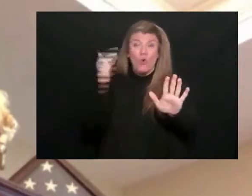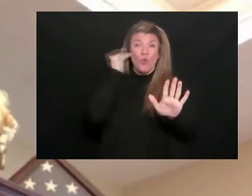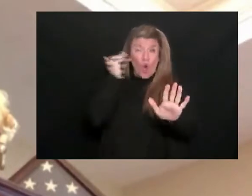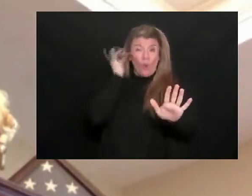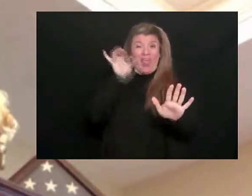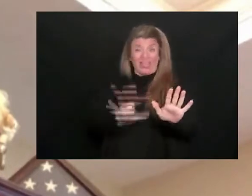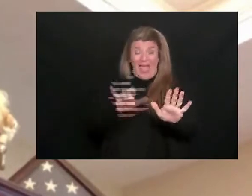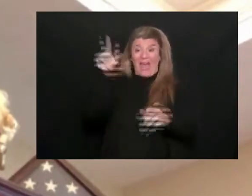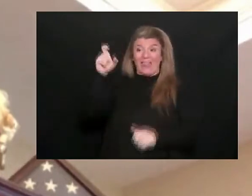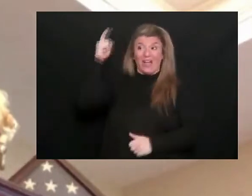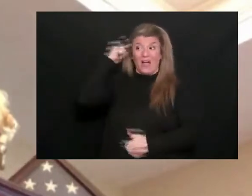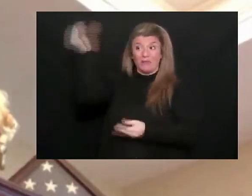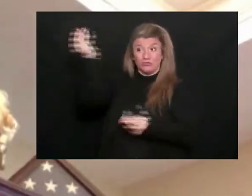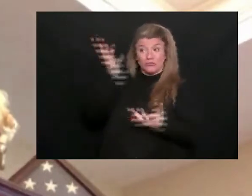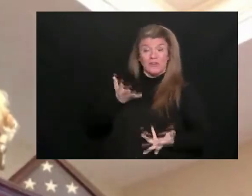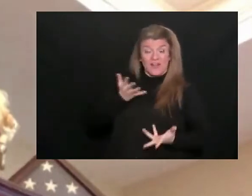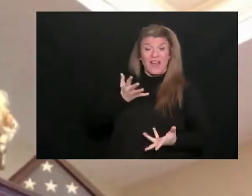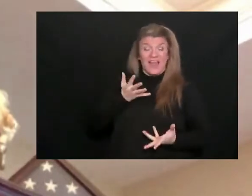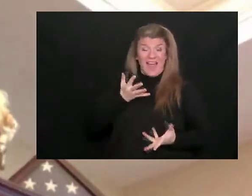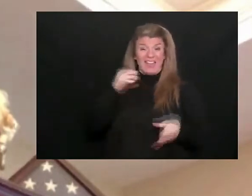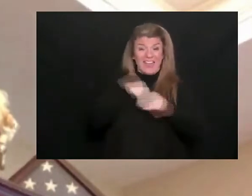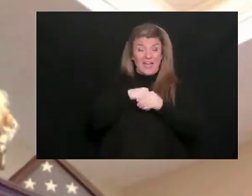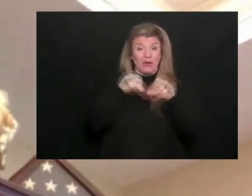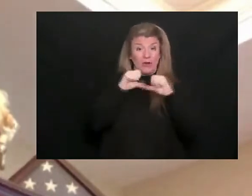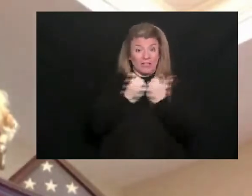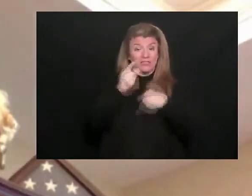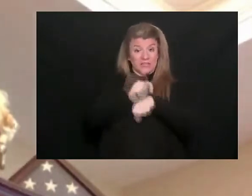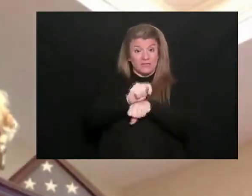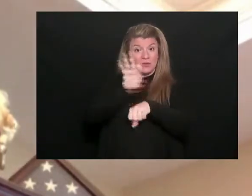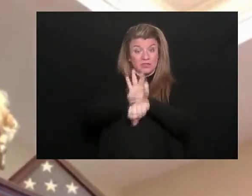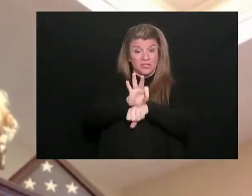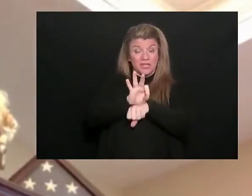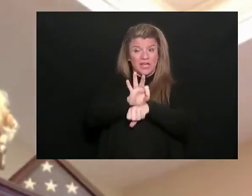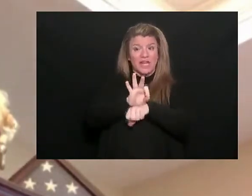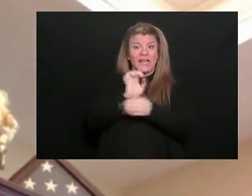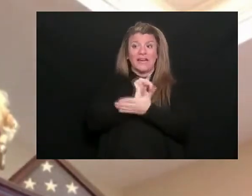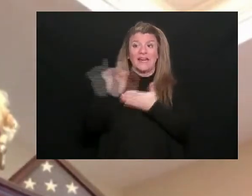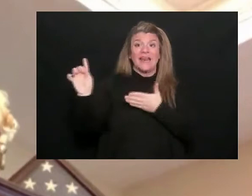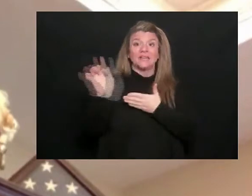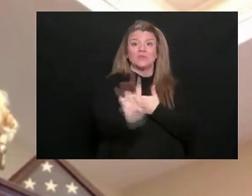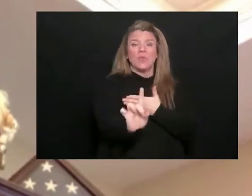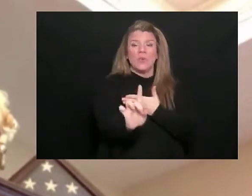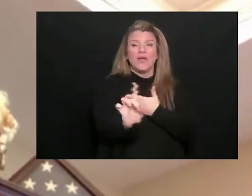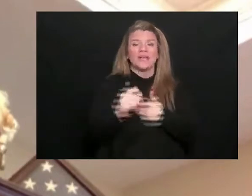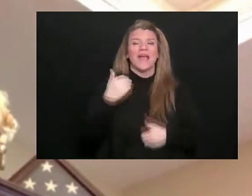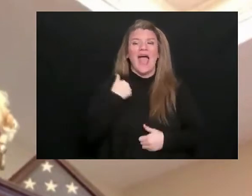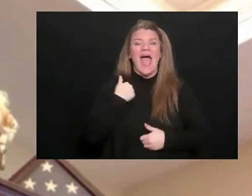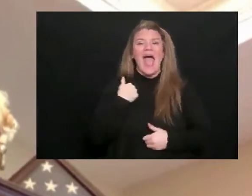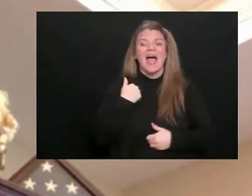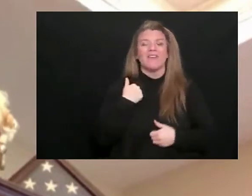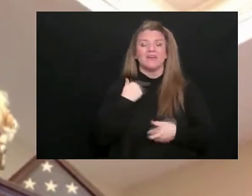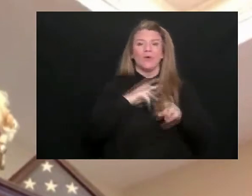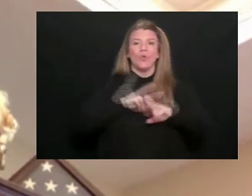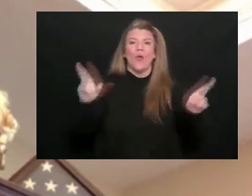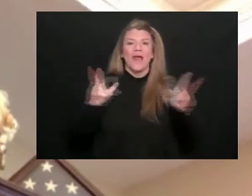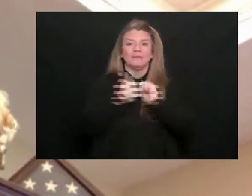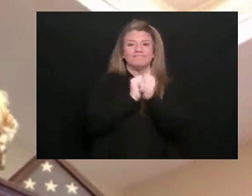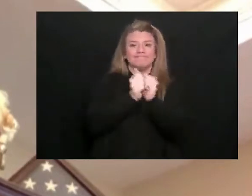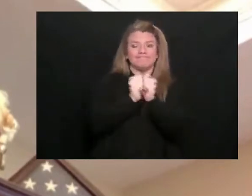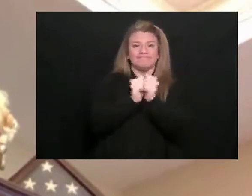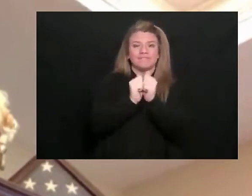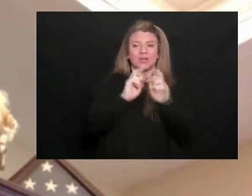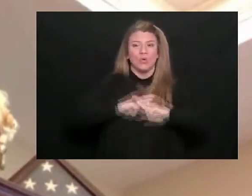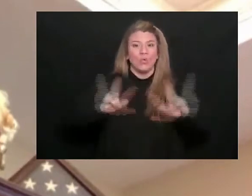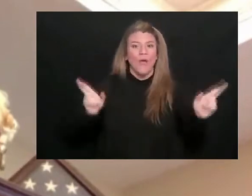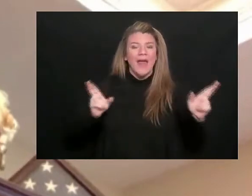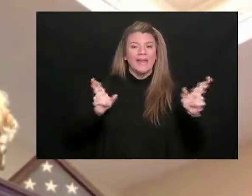has directed us at the Interagency Task Force the next week to run a tabletop exercise with all of the